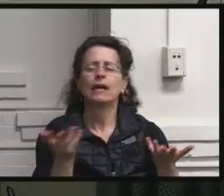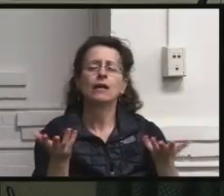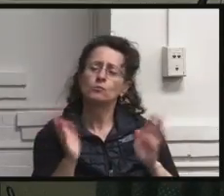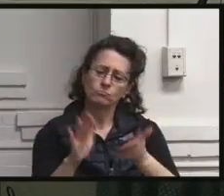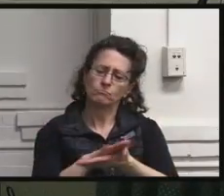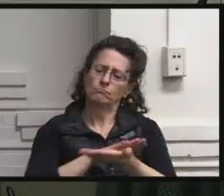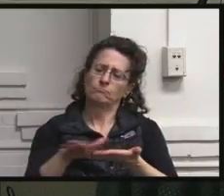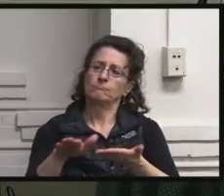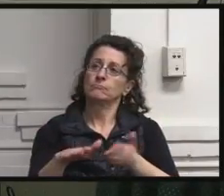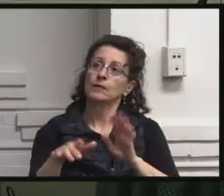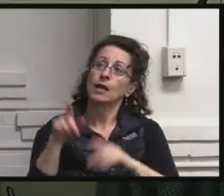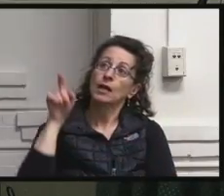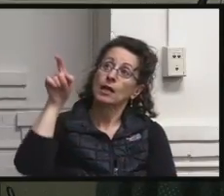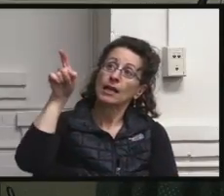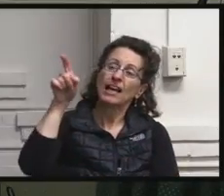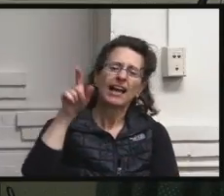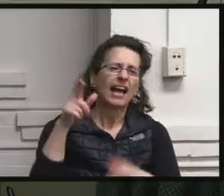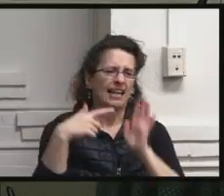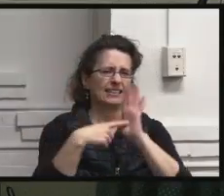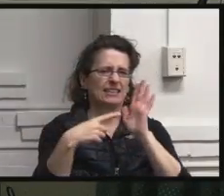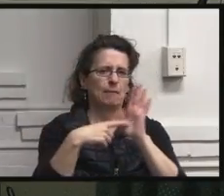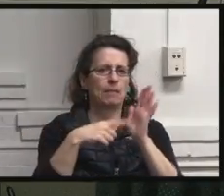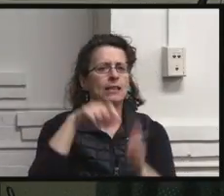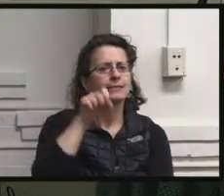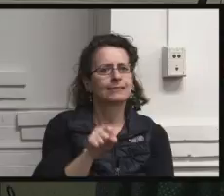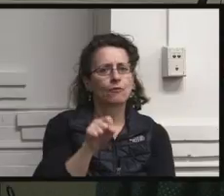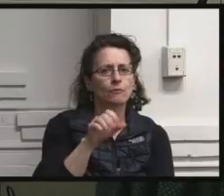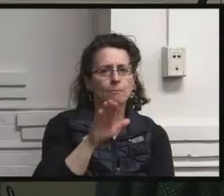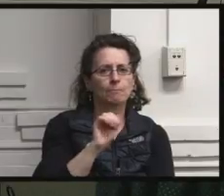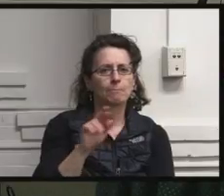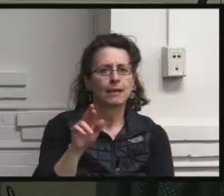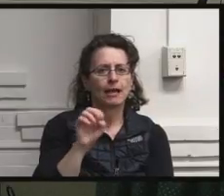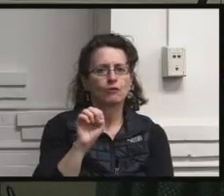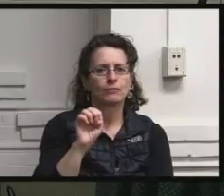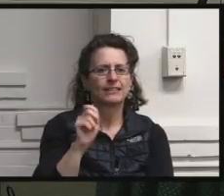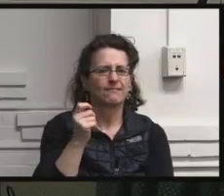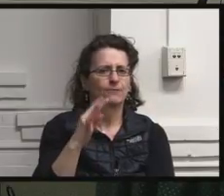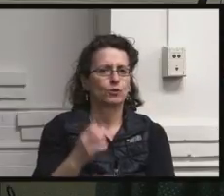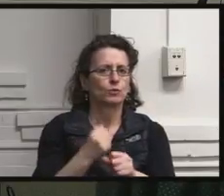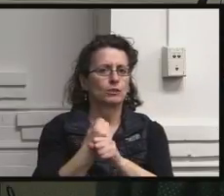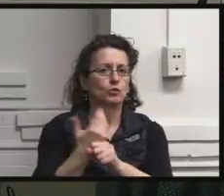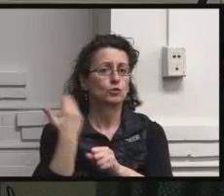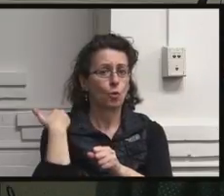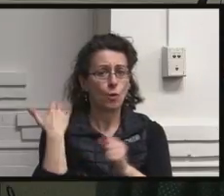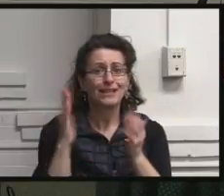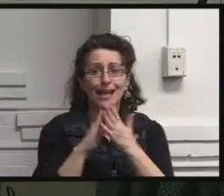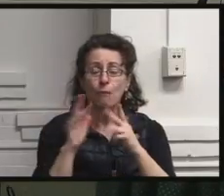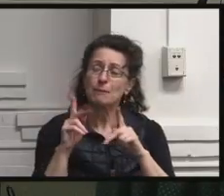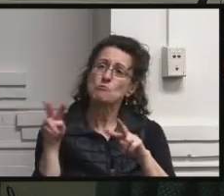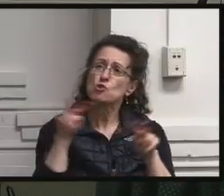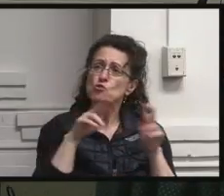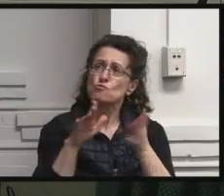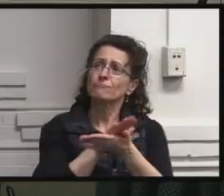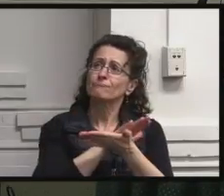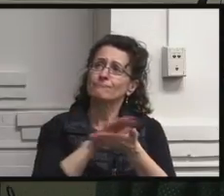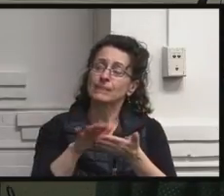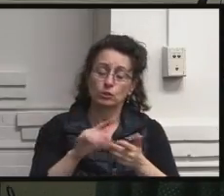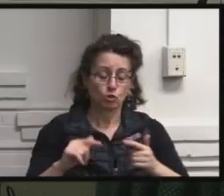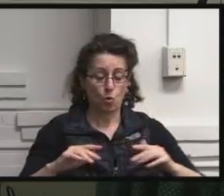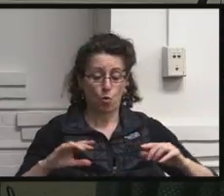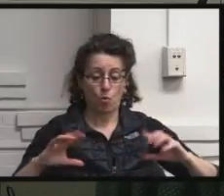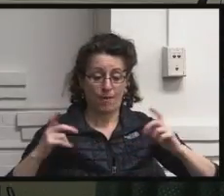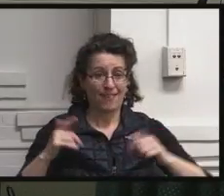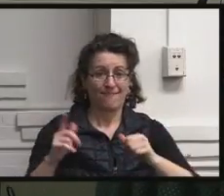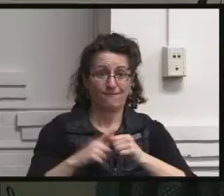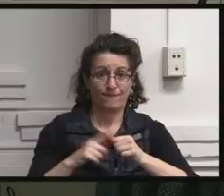this is a rail that we did in South Barry a couple of years ago. Folks have been really happy with it. Basically, it's that concrete bottom, so